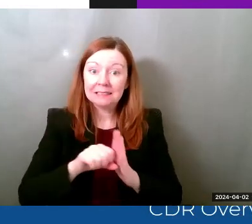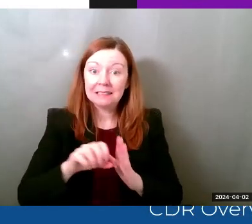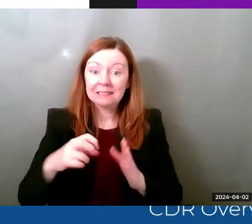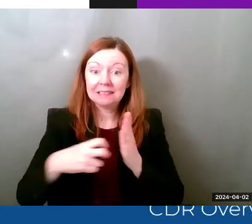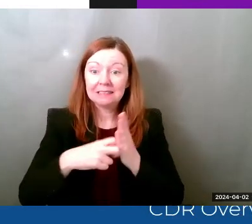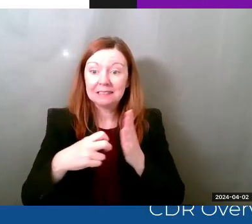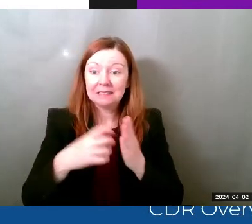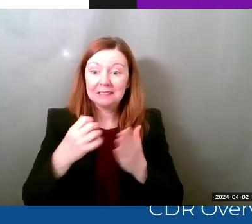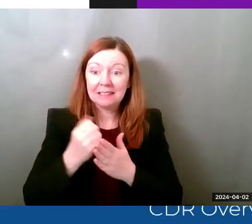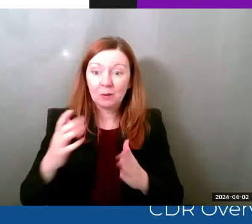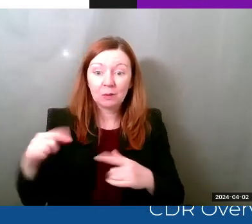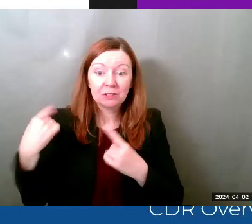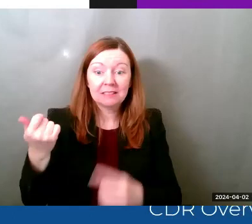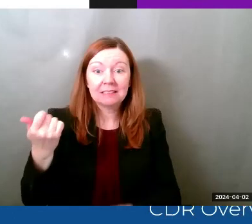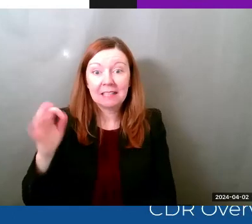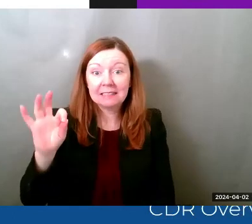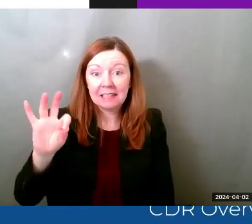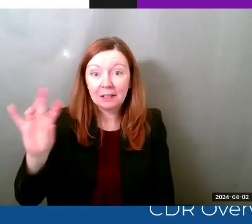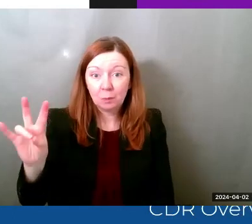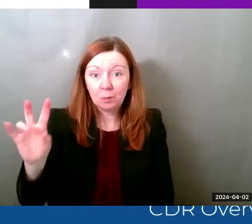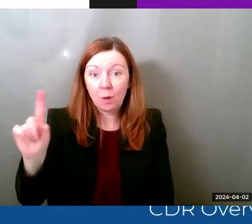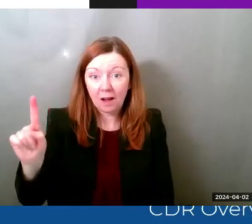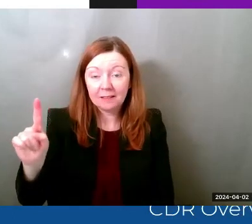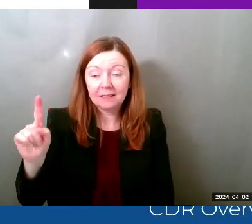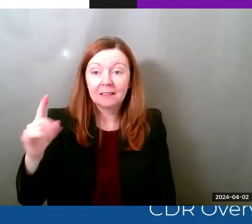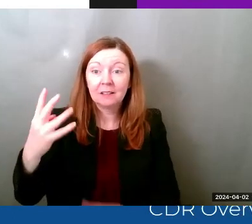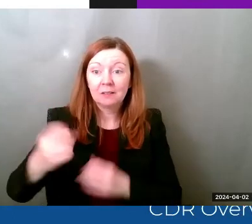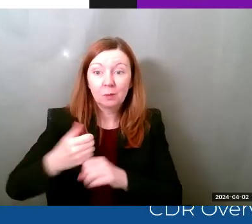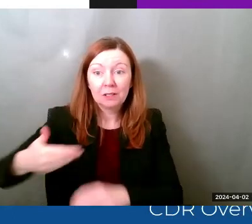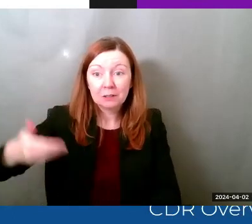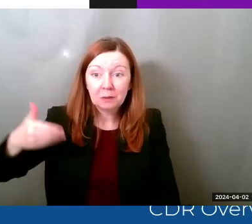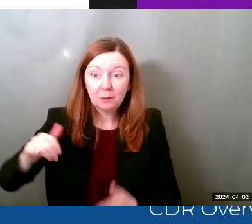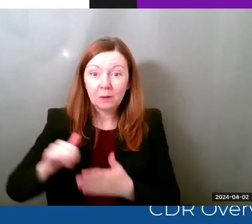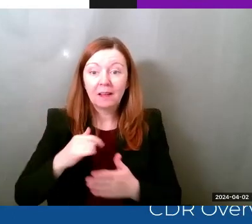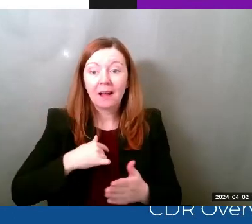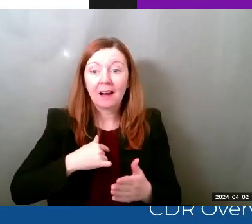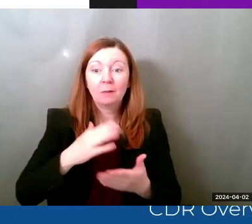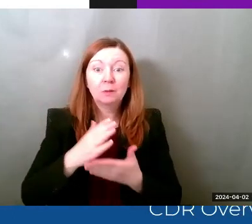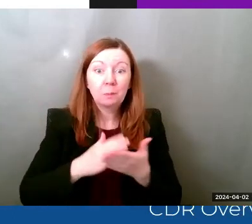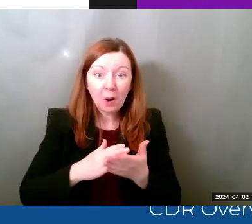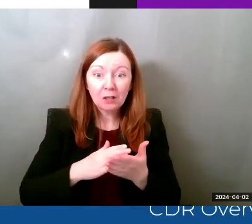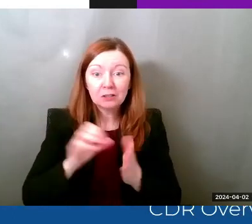since 1991. 4 years prior to that, I was a partial